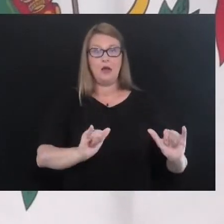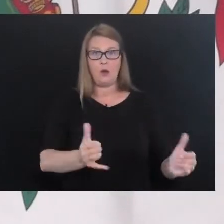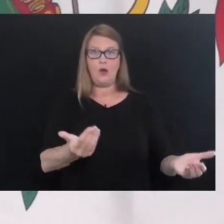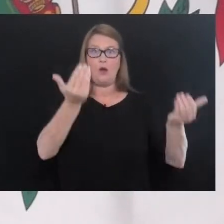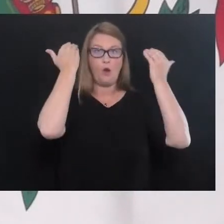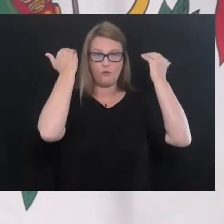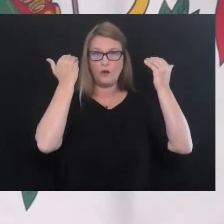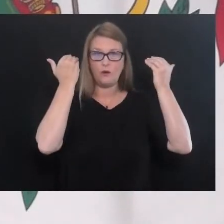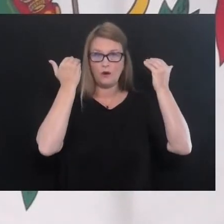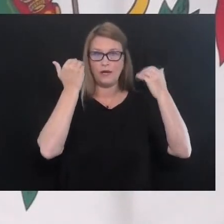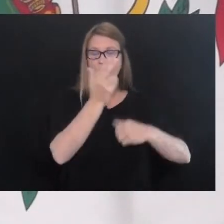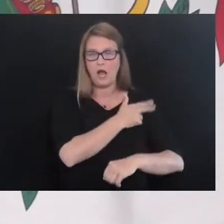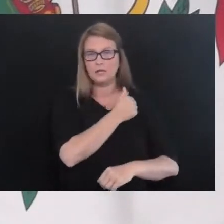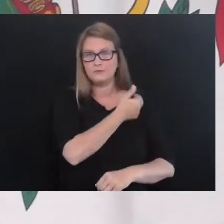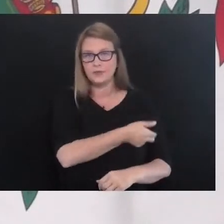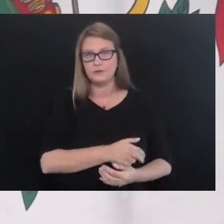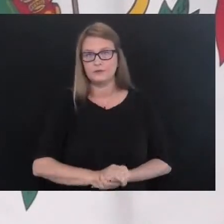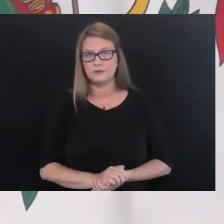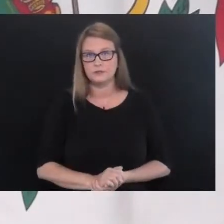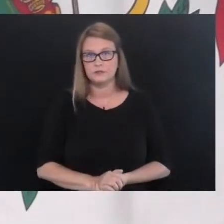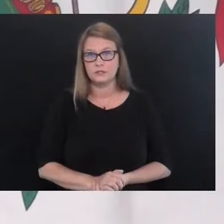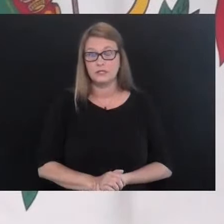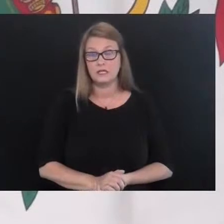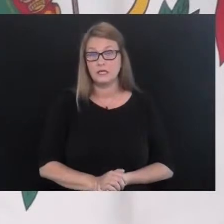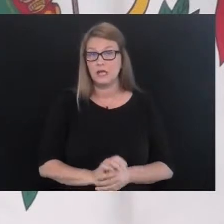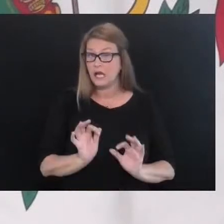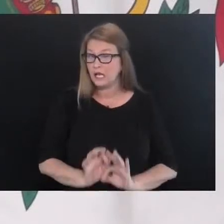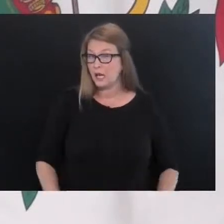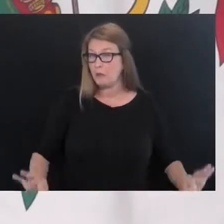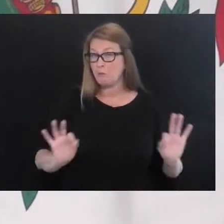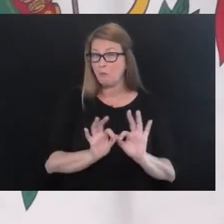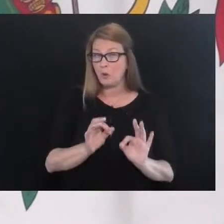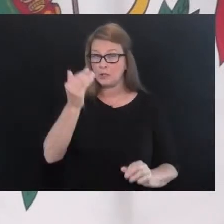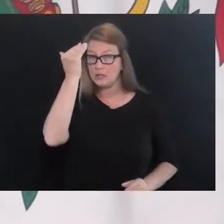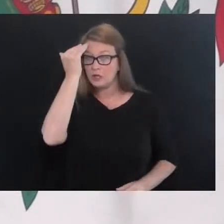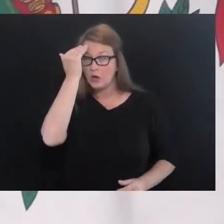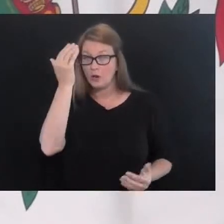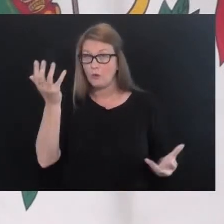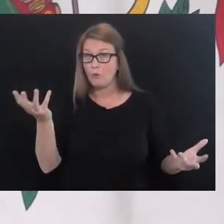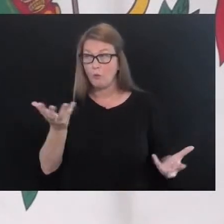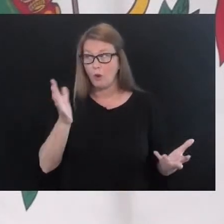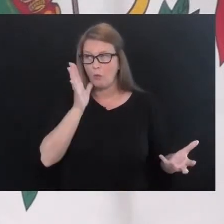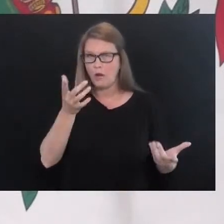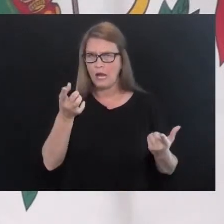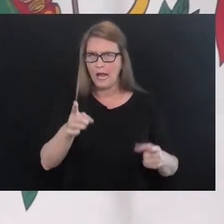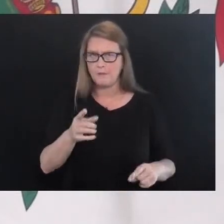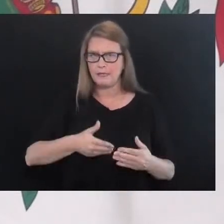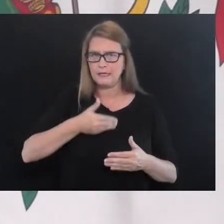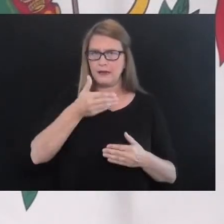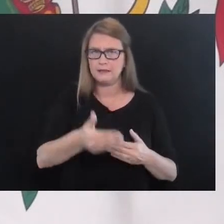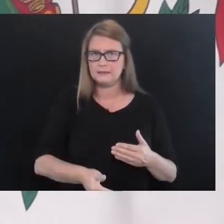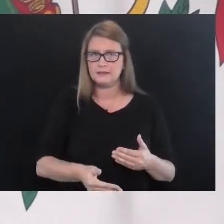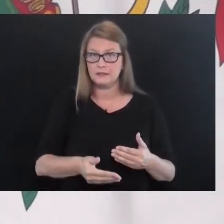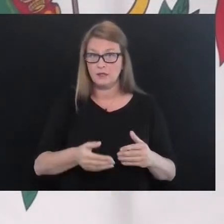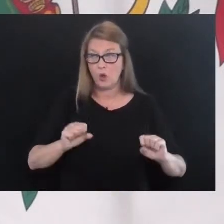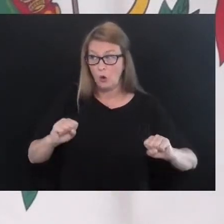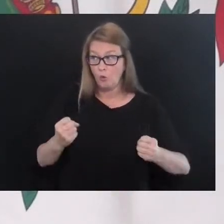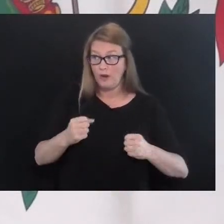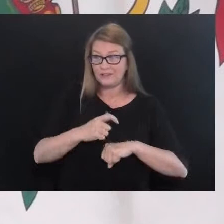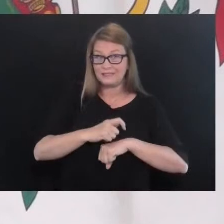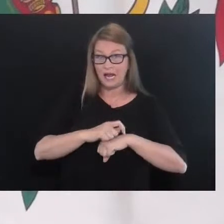hospitals. The $64 question to ask yourself is, what's going to happen? What's going to happen when winter